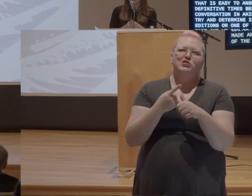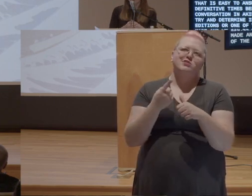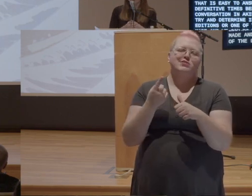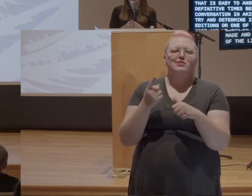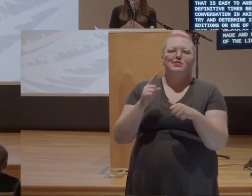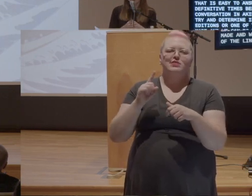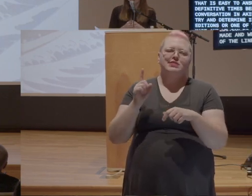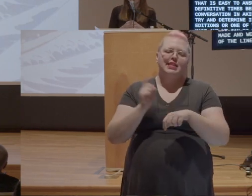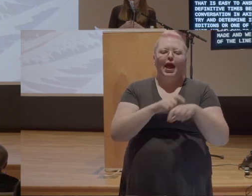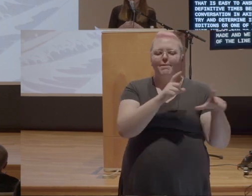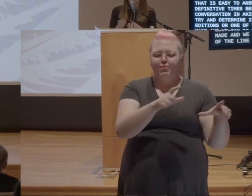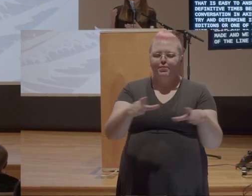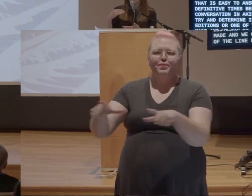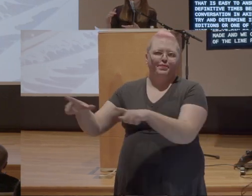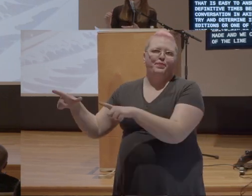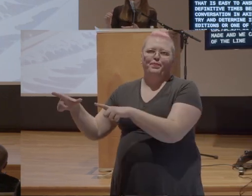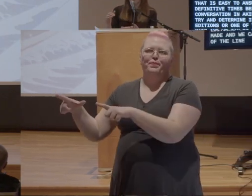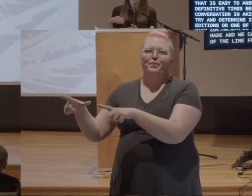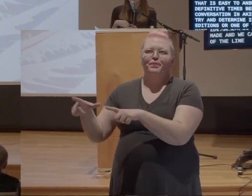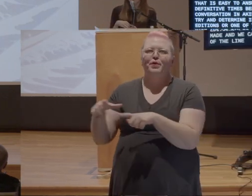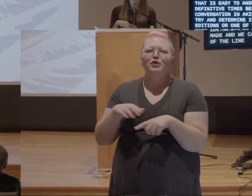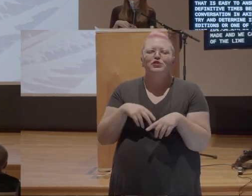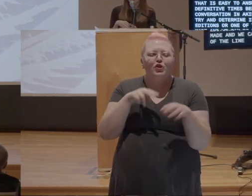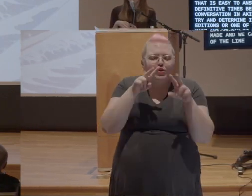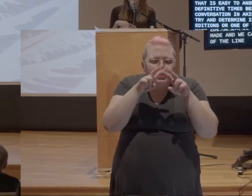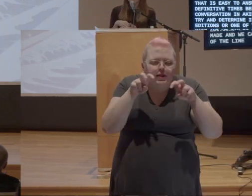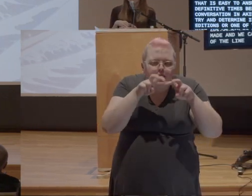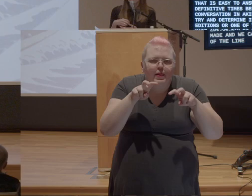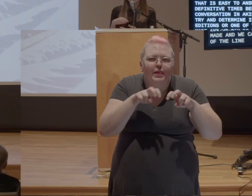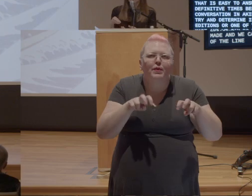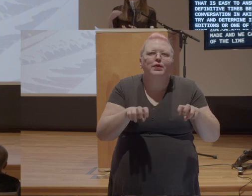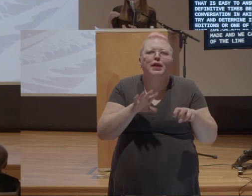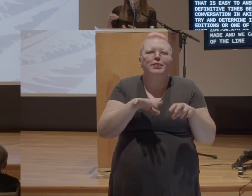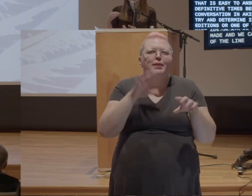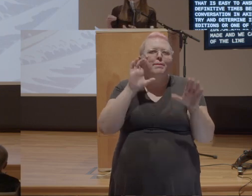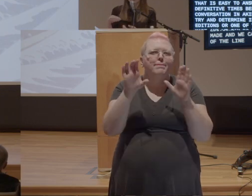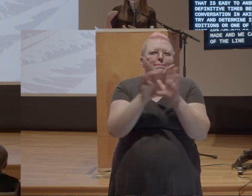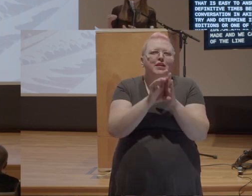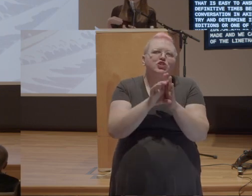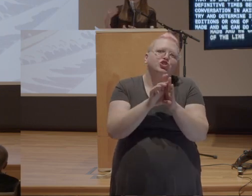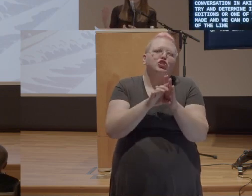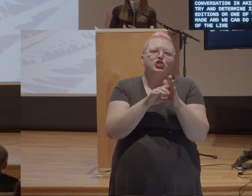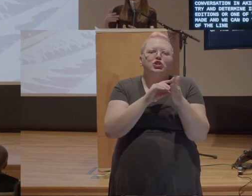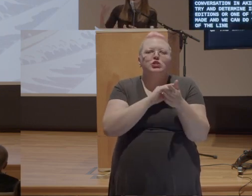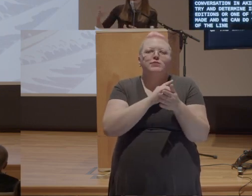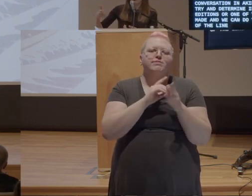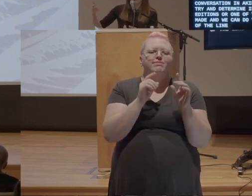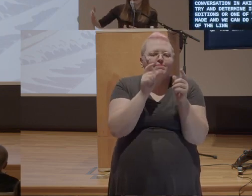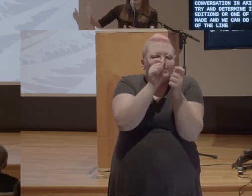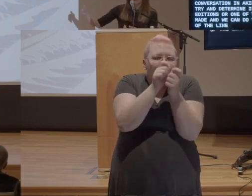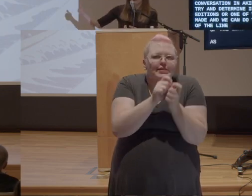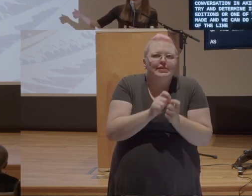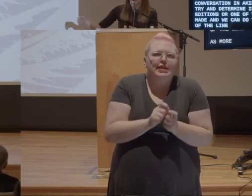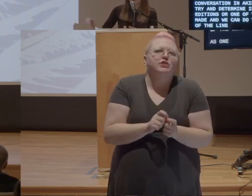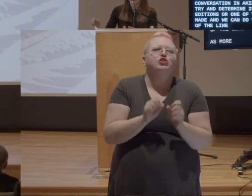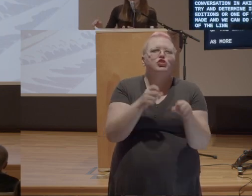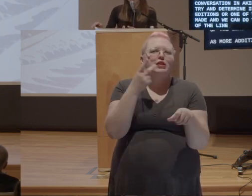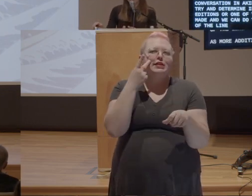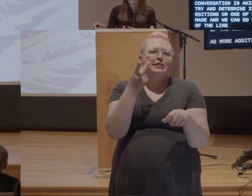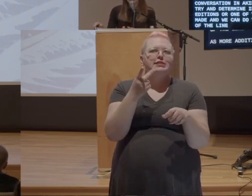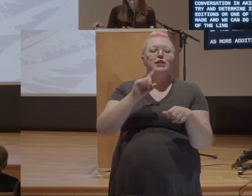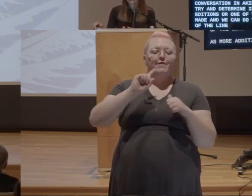for example. So because the wood blocks wear down over time, you lose a lot of detail as more and more editions are